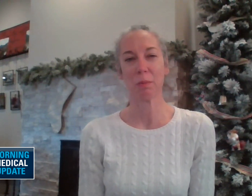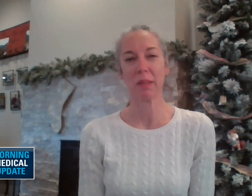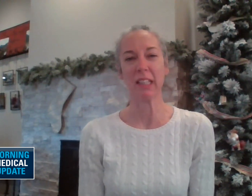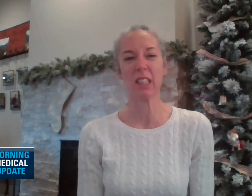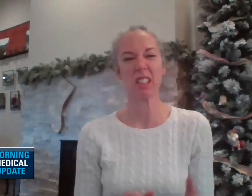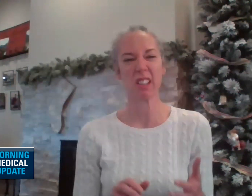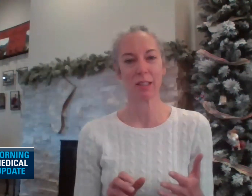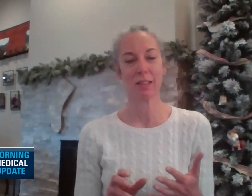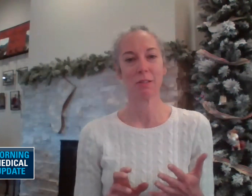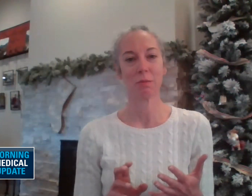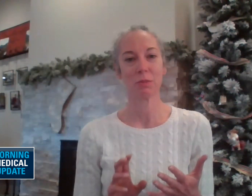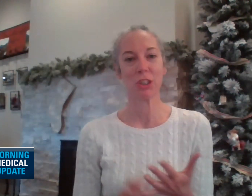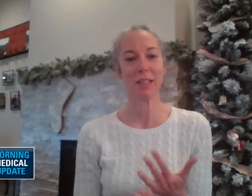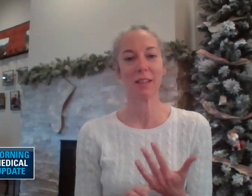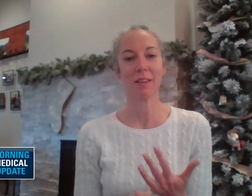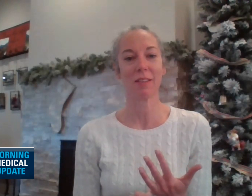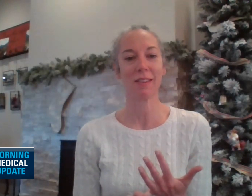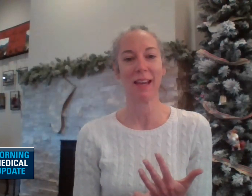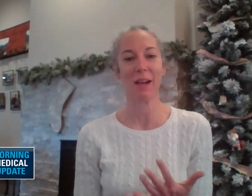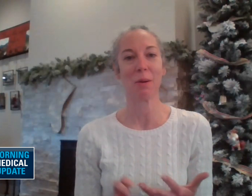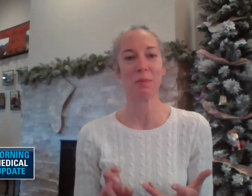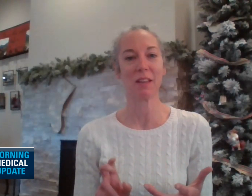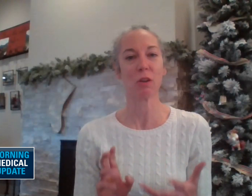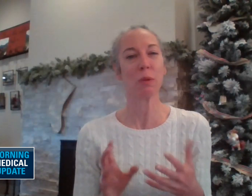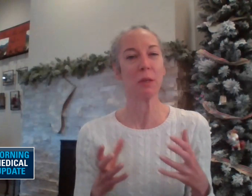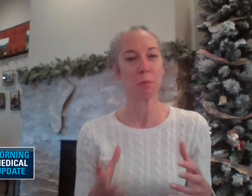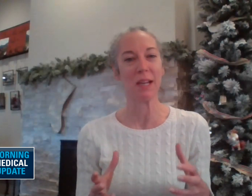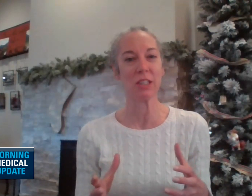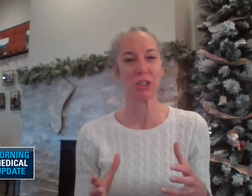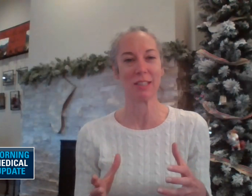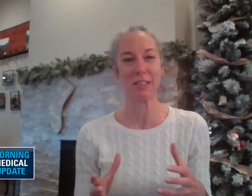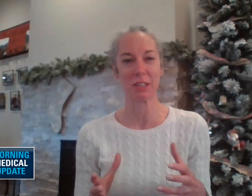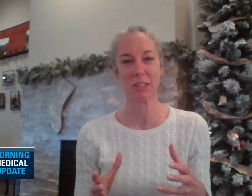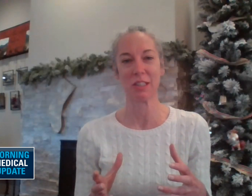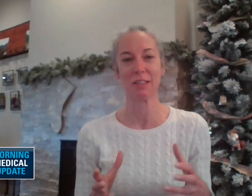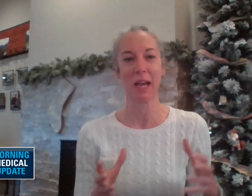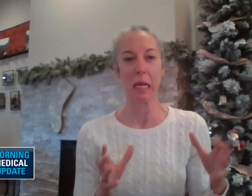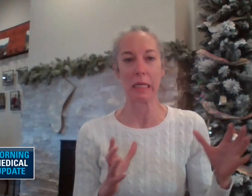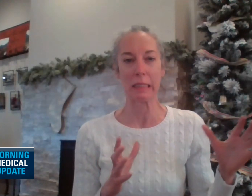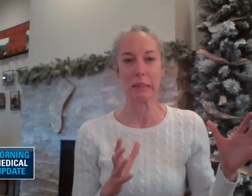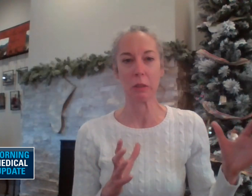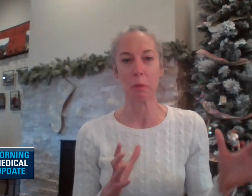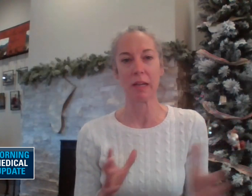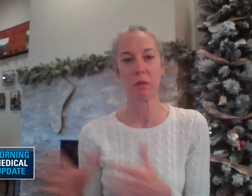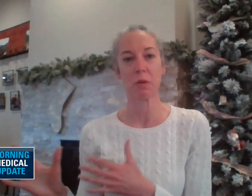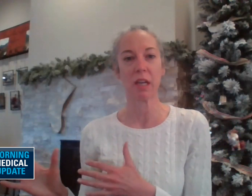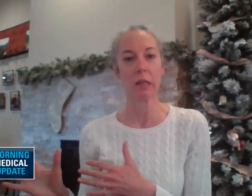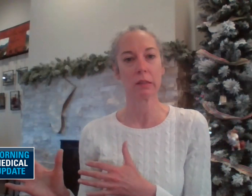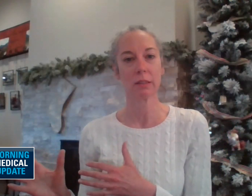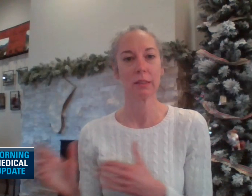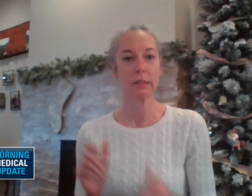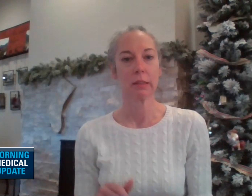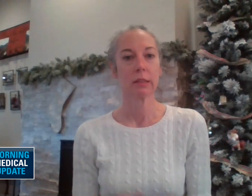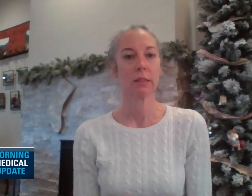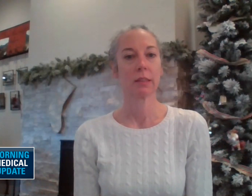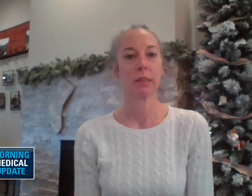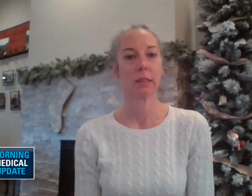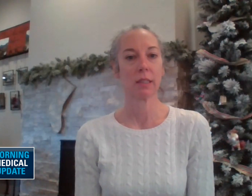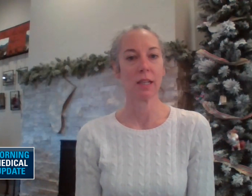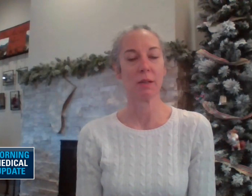that, like cheese, things that are really rich, they just kind of go right through you.